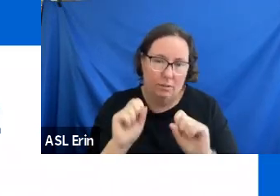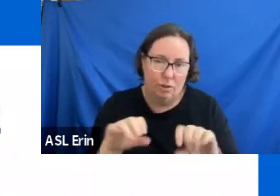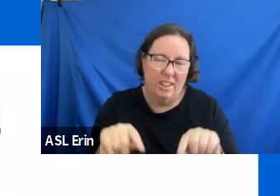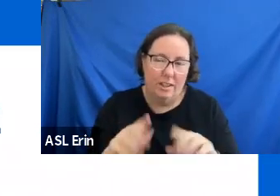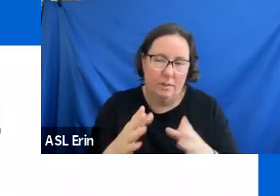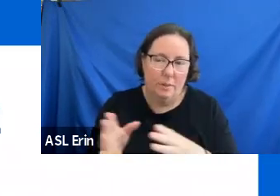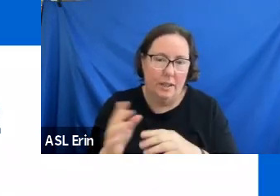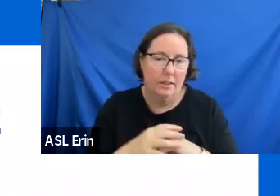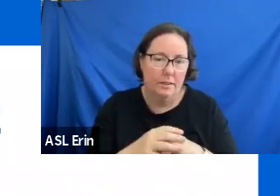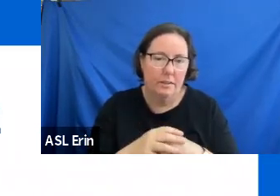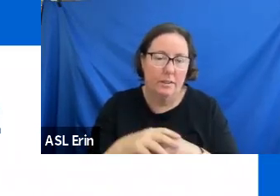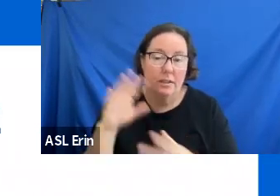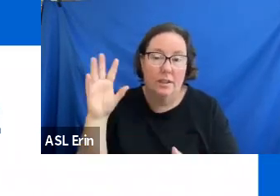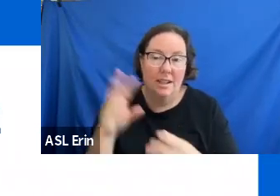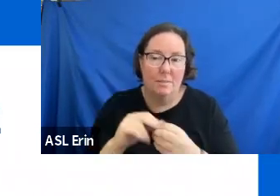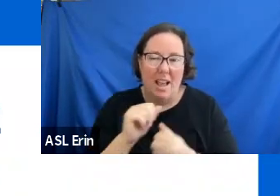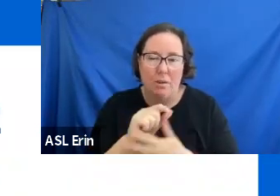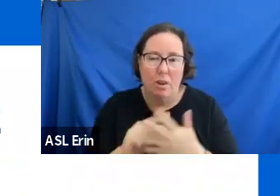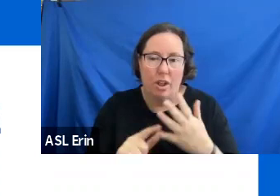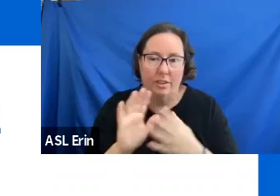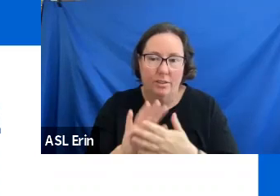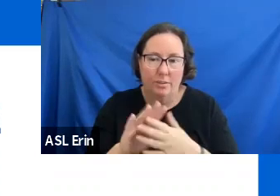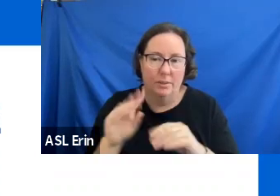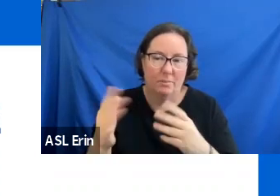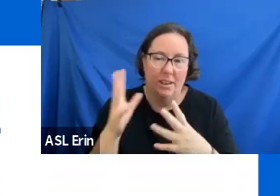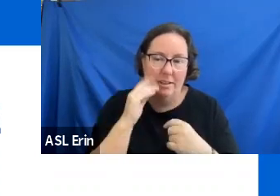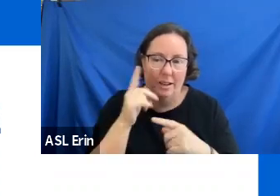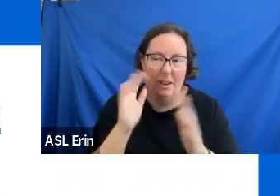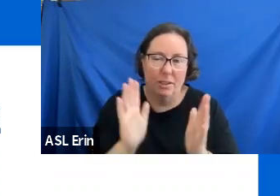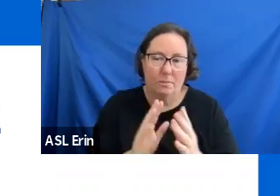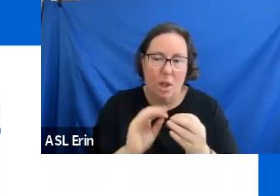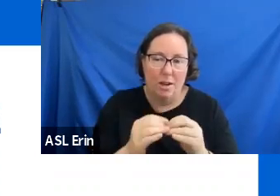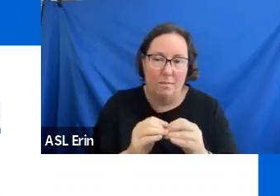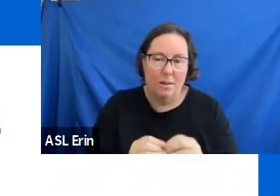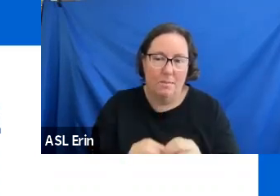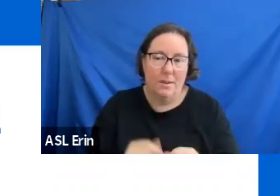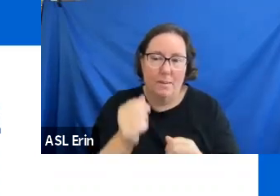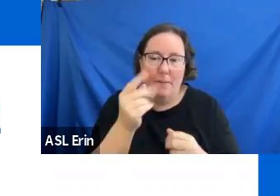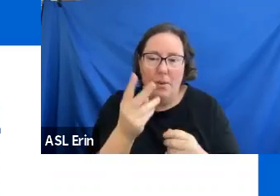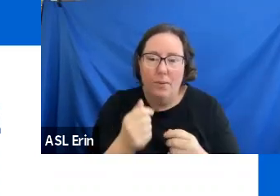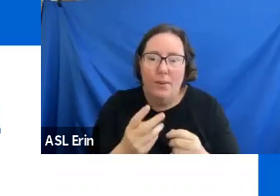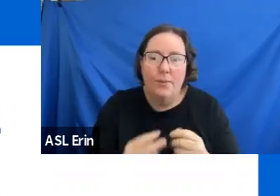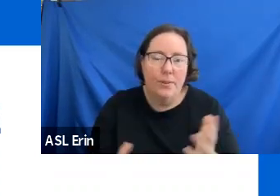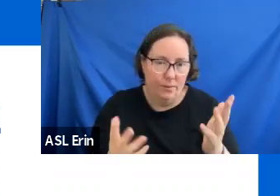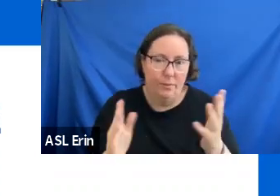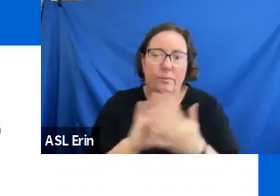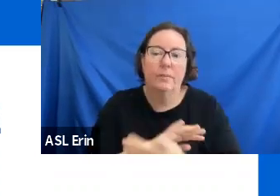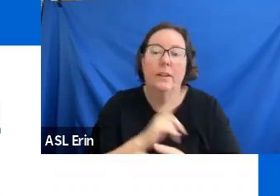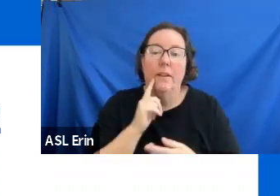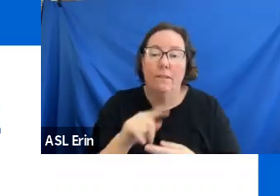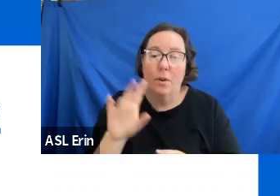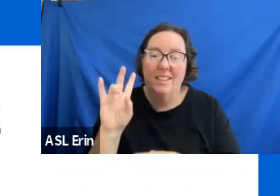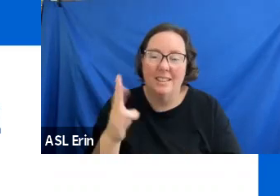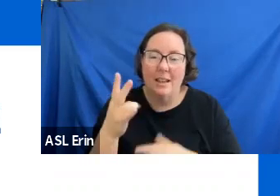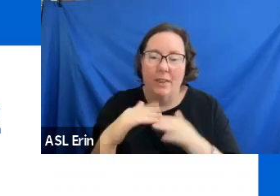it. We combined the schools and didn't provide the data because of the small numbers. So for 7th grade, there are 4